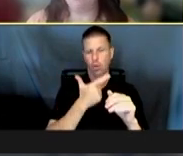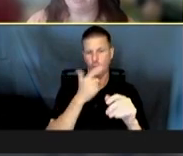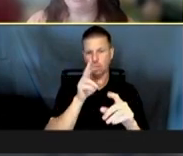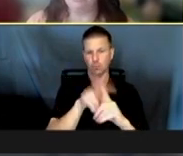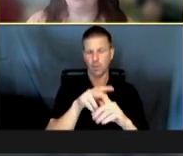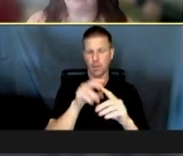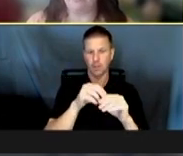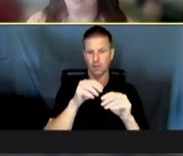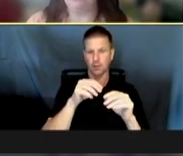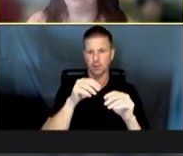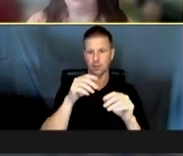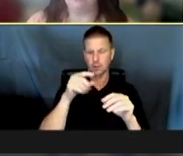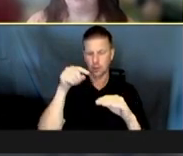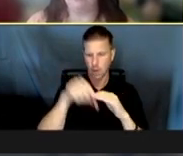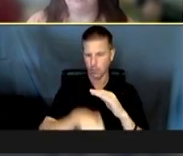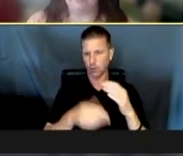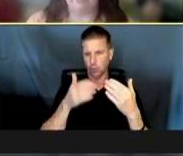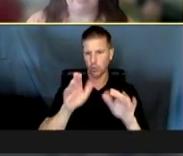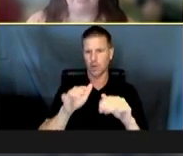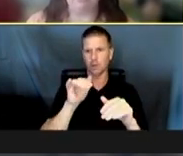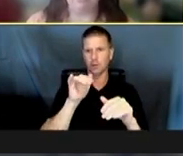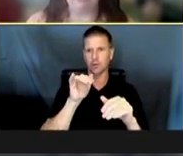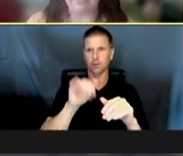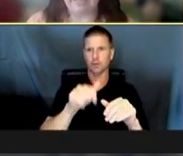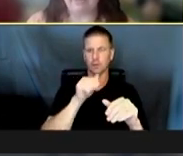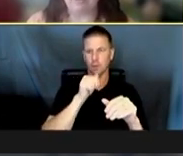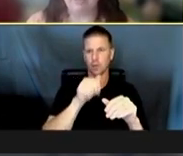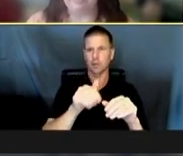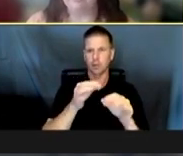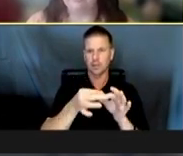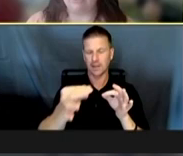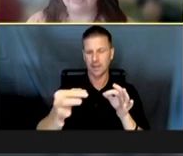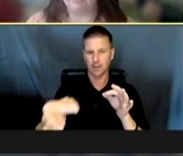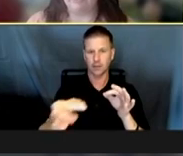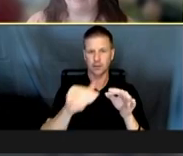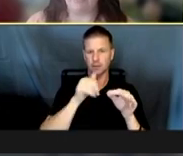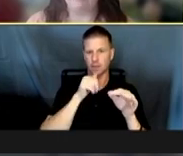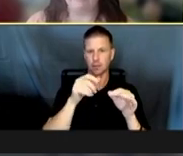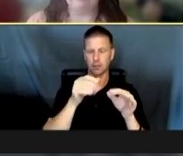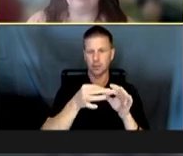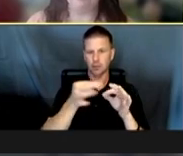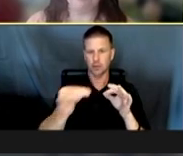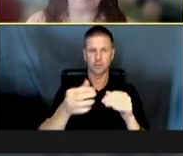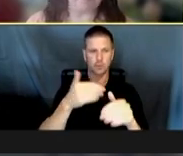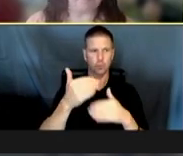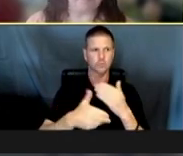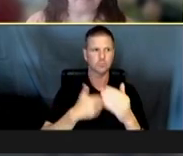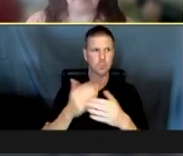a comprehensive way that also doesn't delay or unnecessarily delay the process.